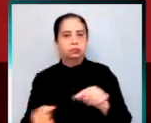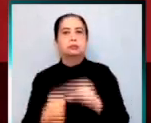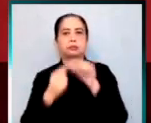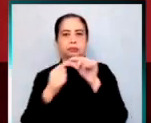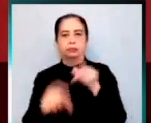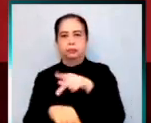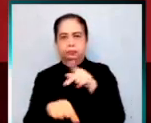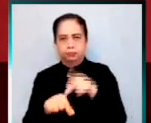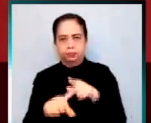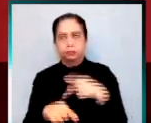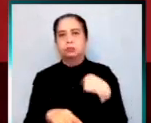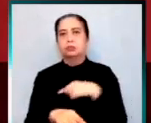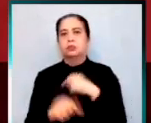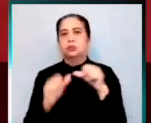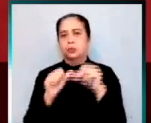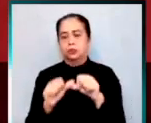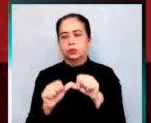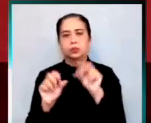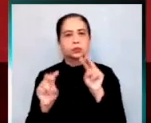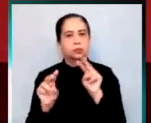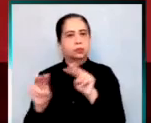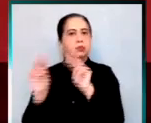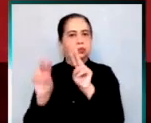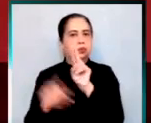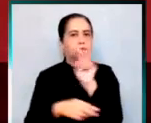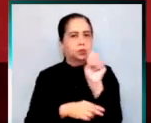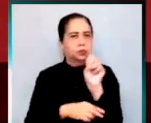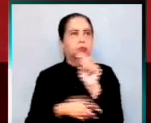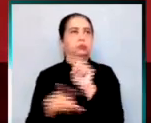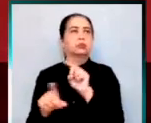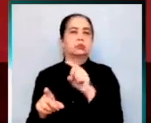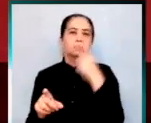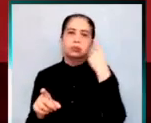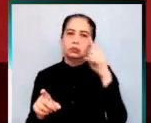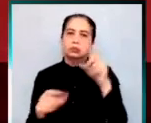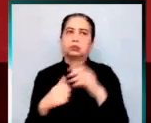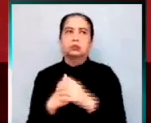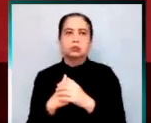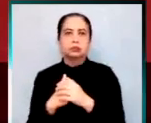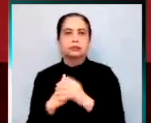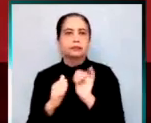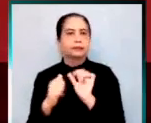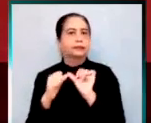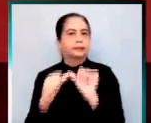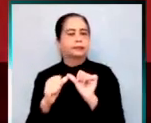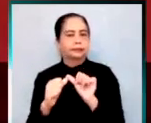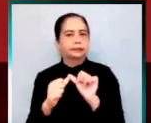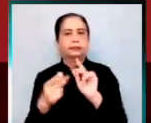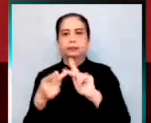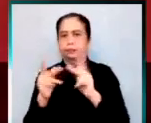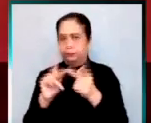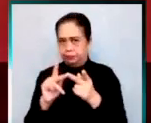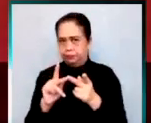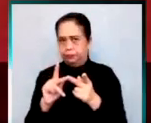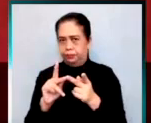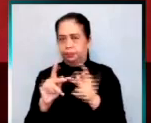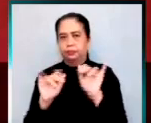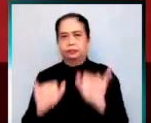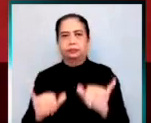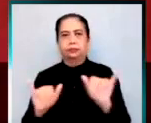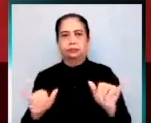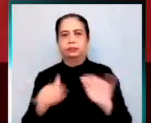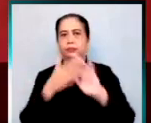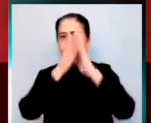continue to look to the United States for that continuing partnership and the maintenance of peace